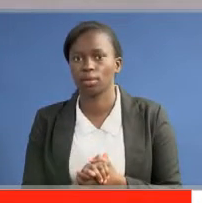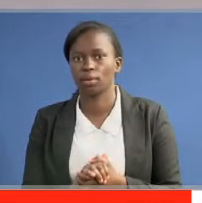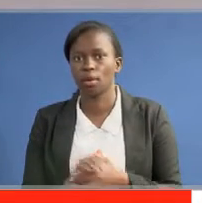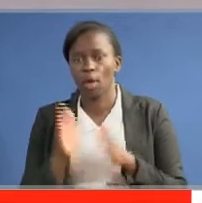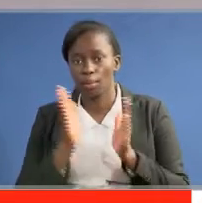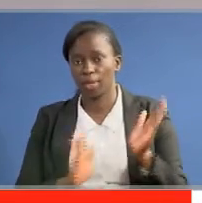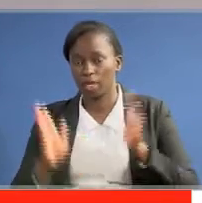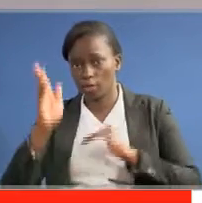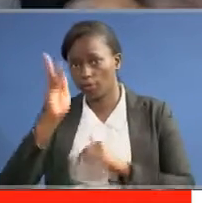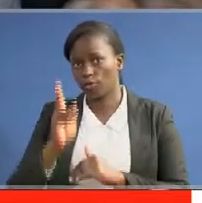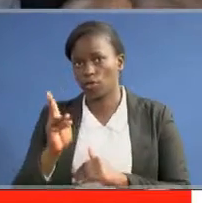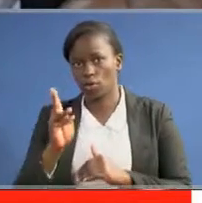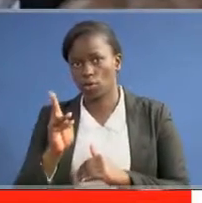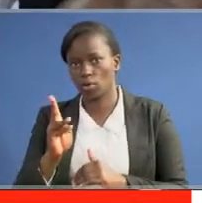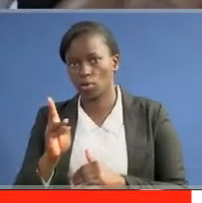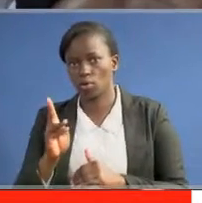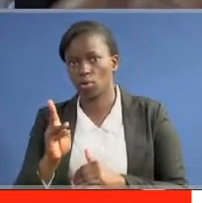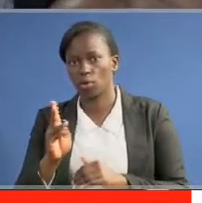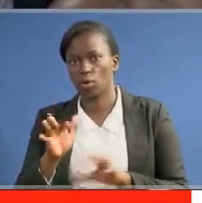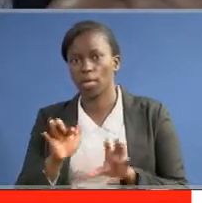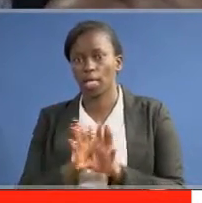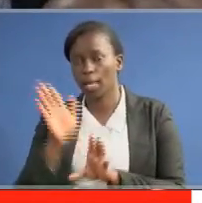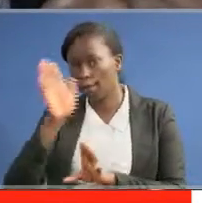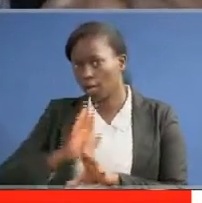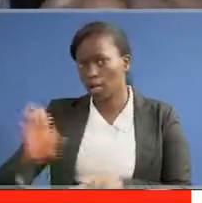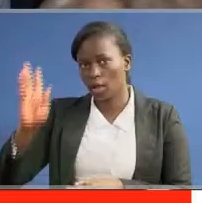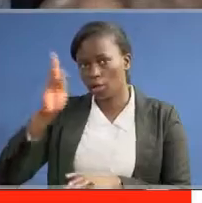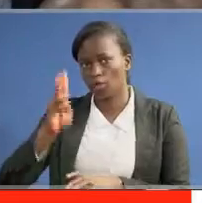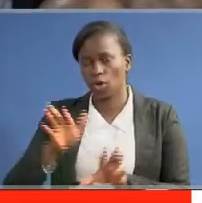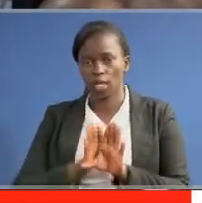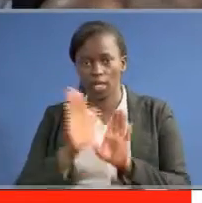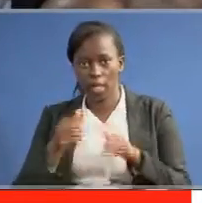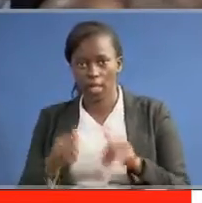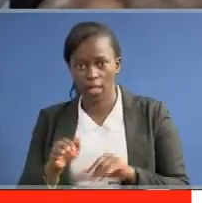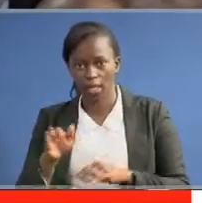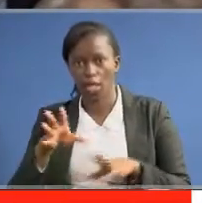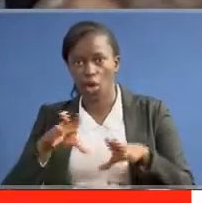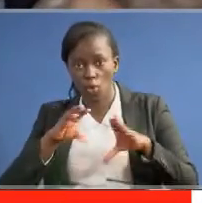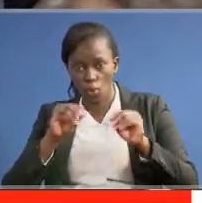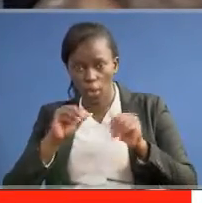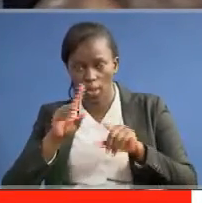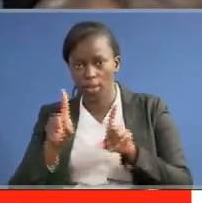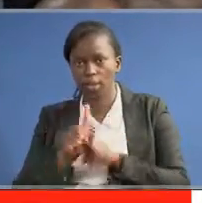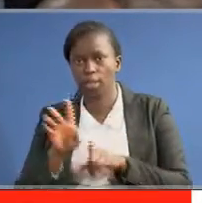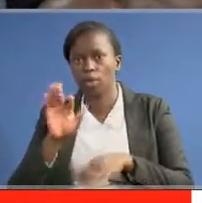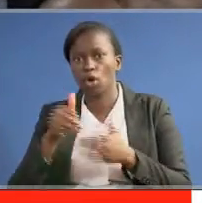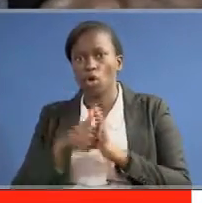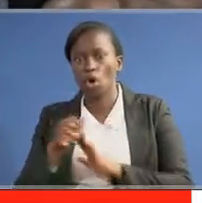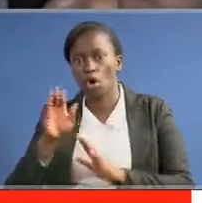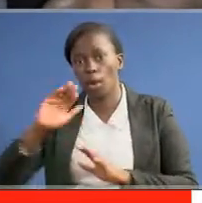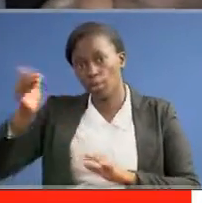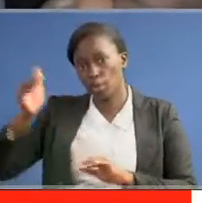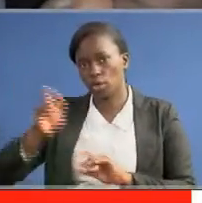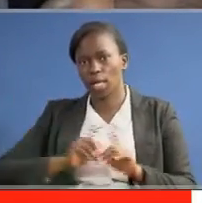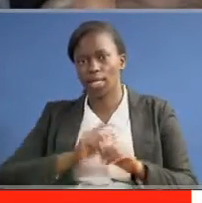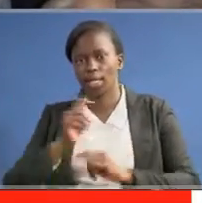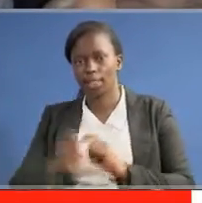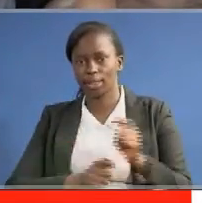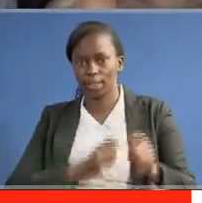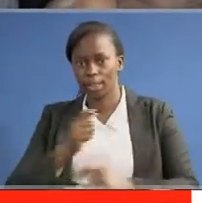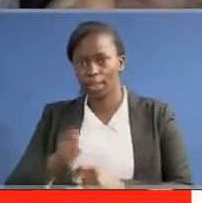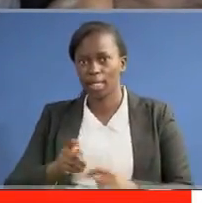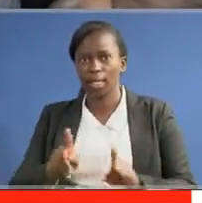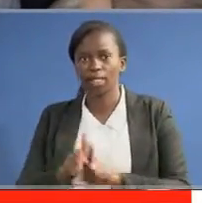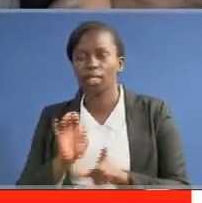big four, agro-processing and value addition for agricultural commodities, and also modern trading of commodities that